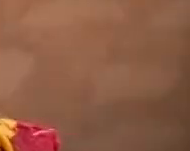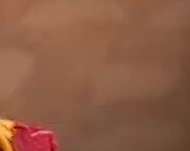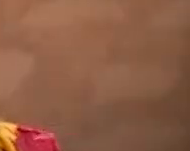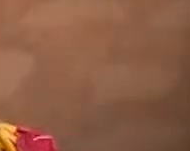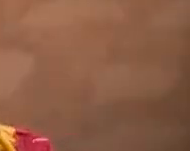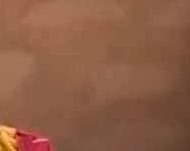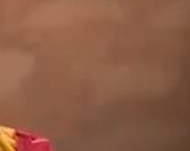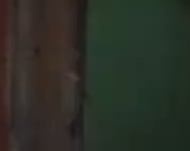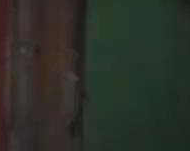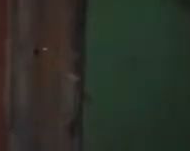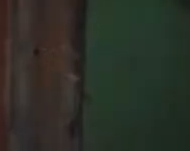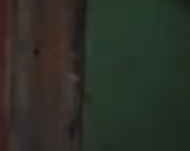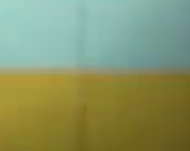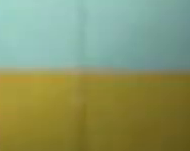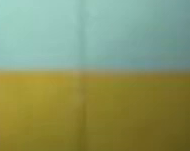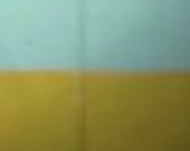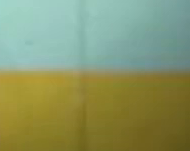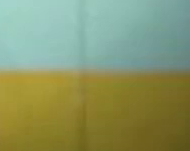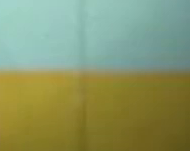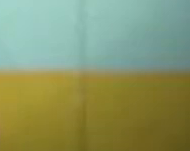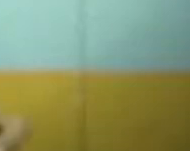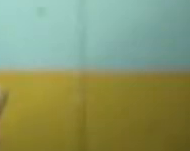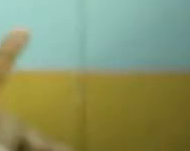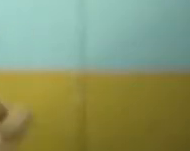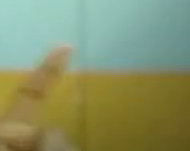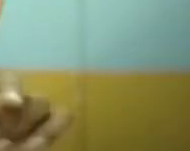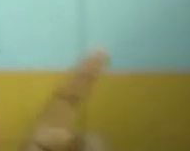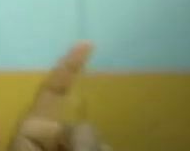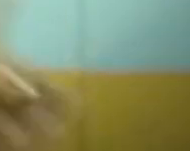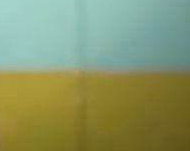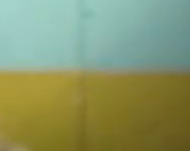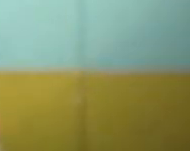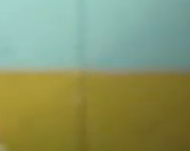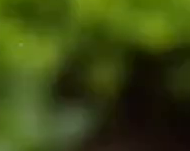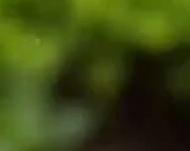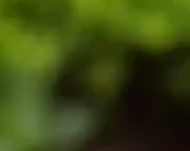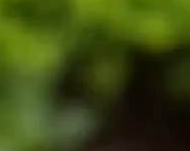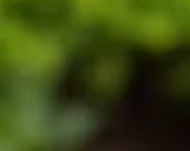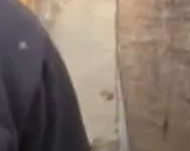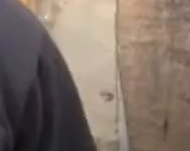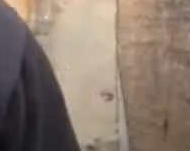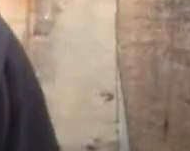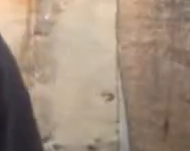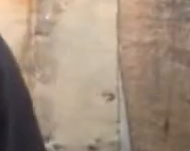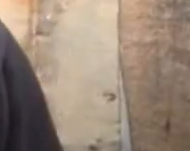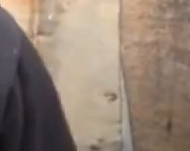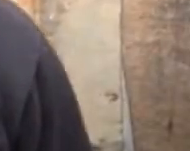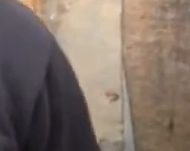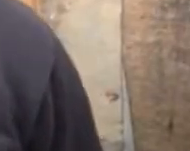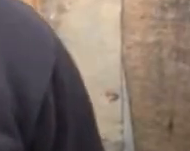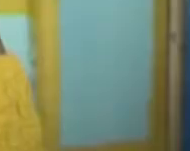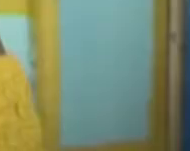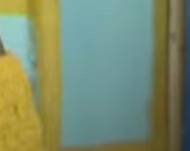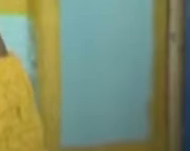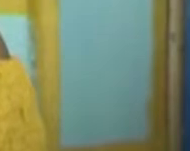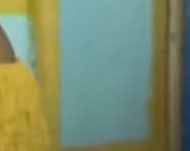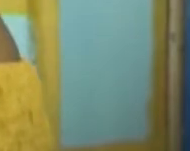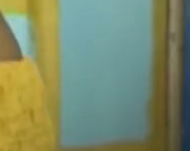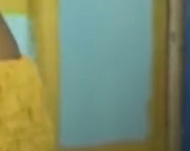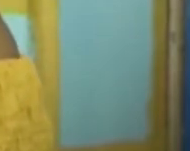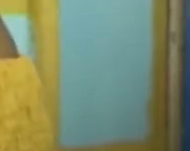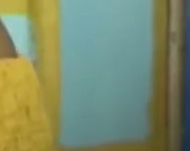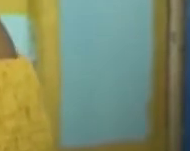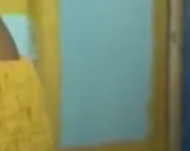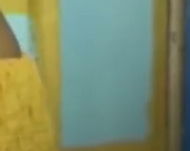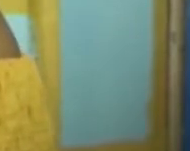Ni wanaume hapa Mombasa wameisha. Ni nini mbaya? Nowadays we have so many unfaithful people. What? Need to talk about her every time we are together. And be very